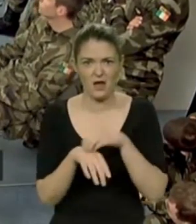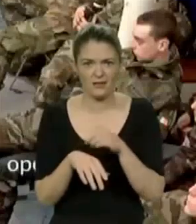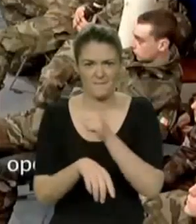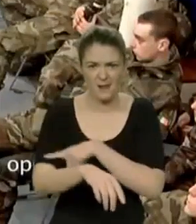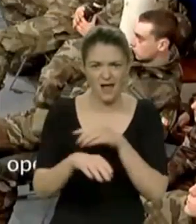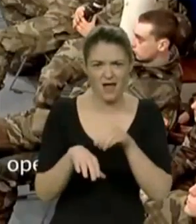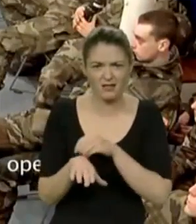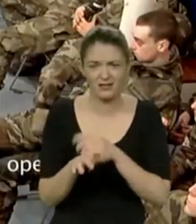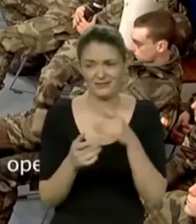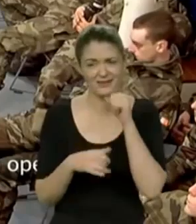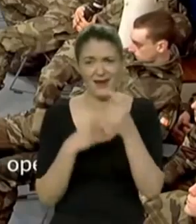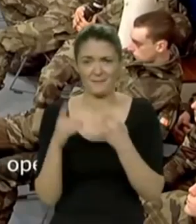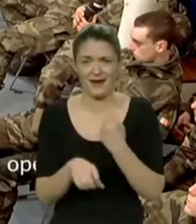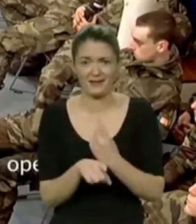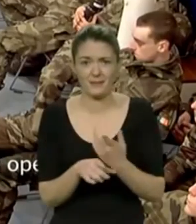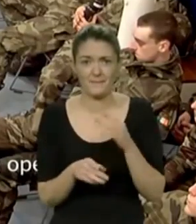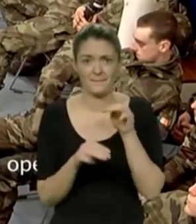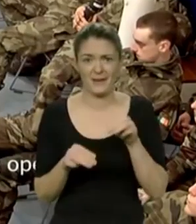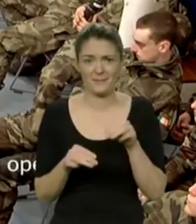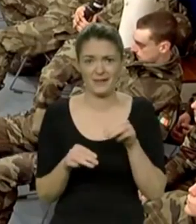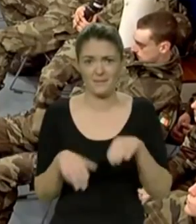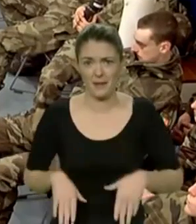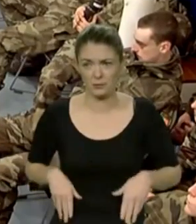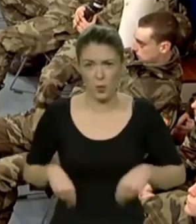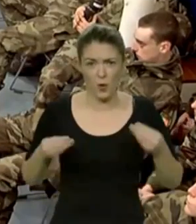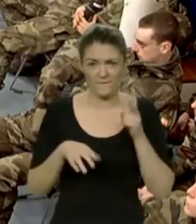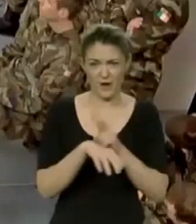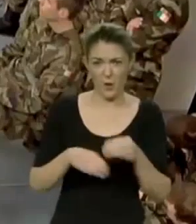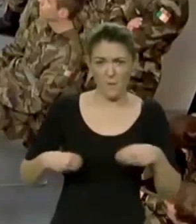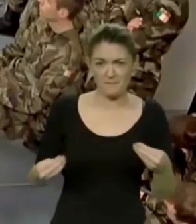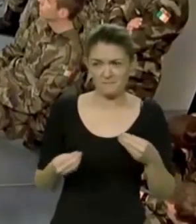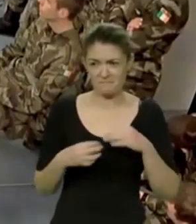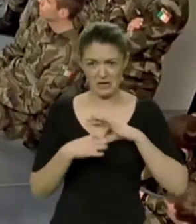anymore. The people are coming outside, pockets fucking open, buttons undone.